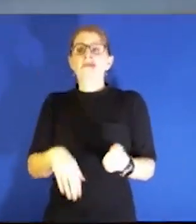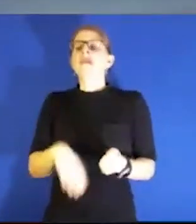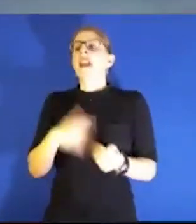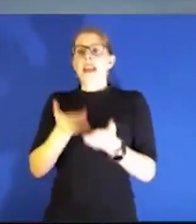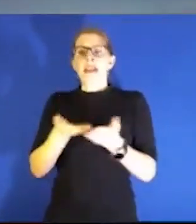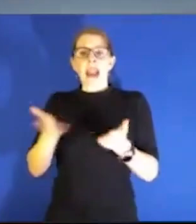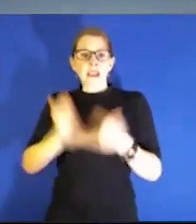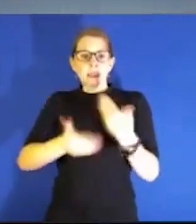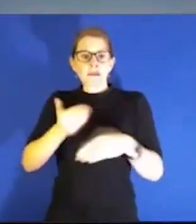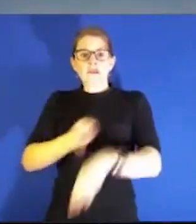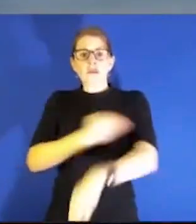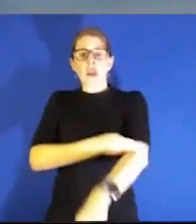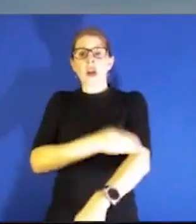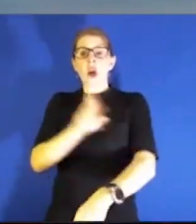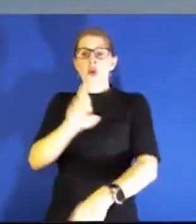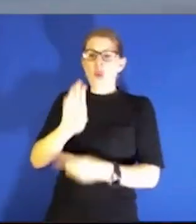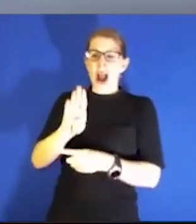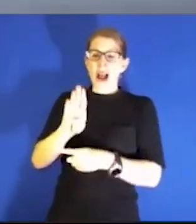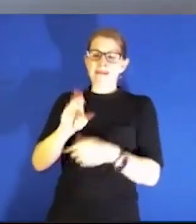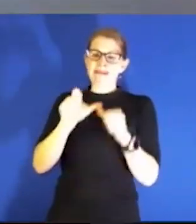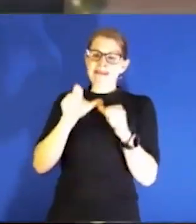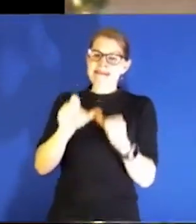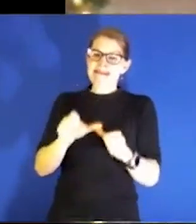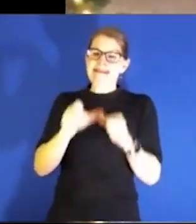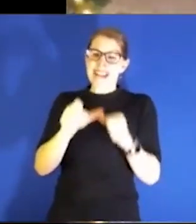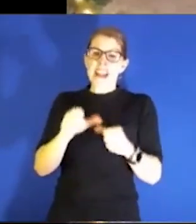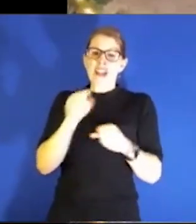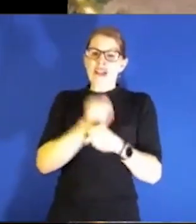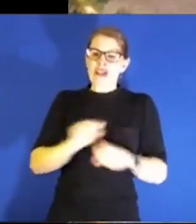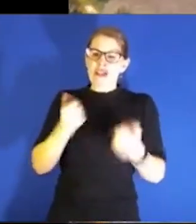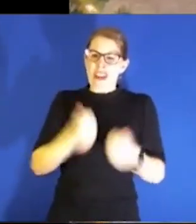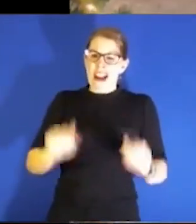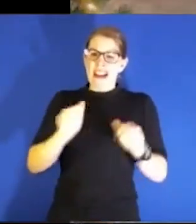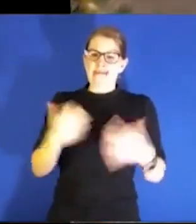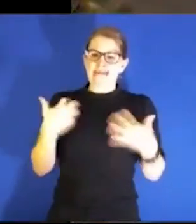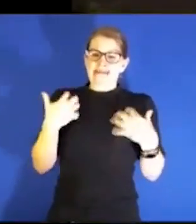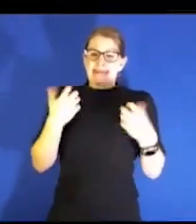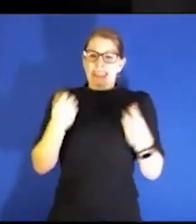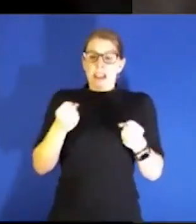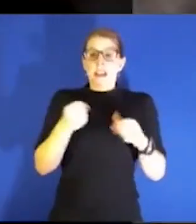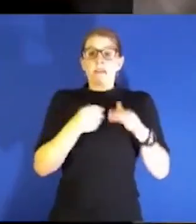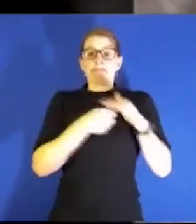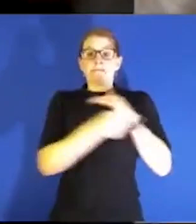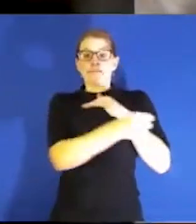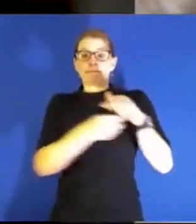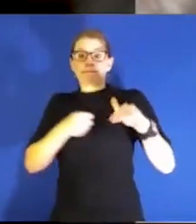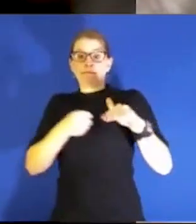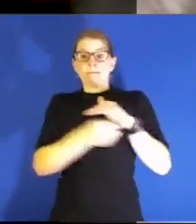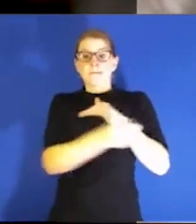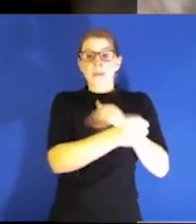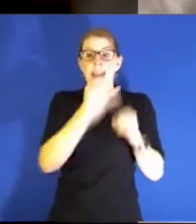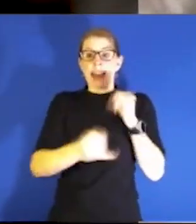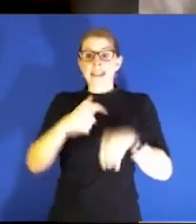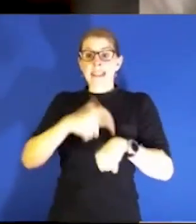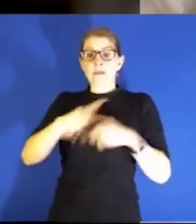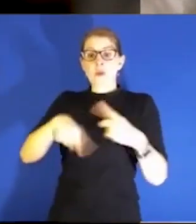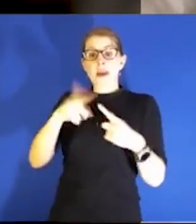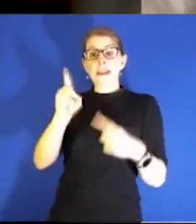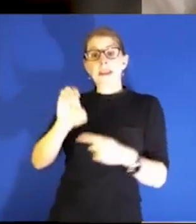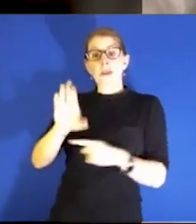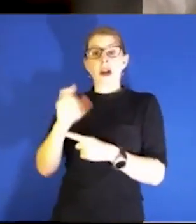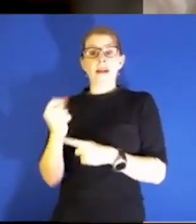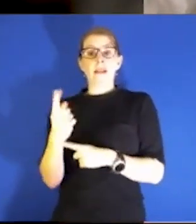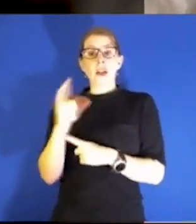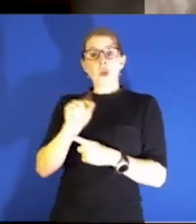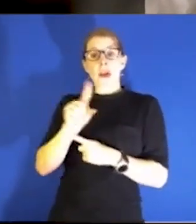better. Rob fought hard. He was in and out of the hospital. The last time, December 11th, 2020. The